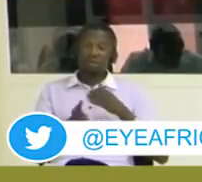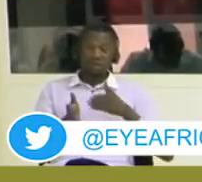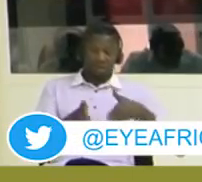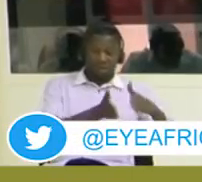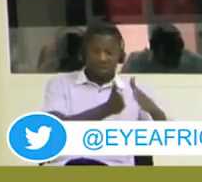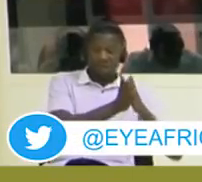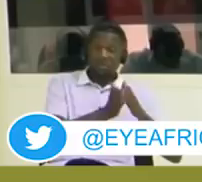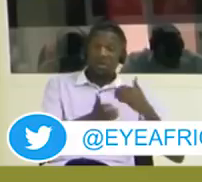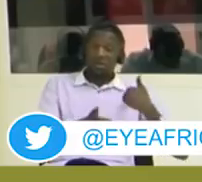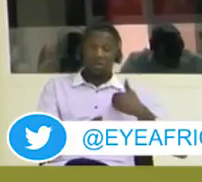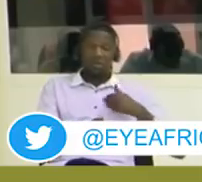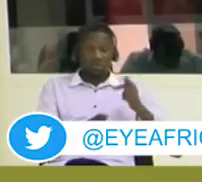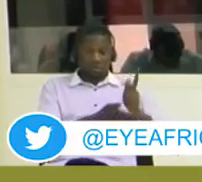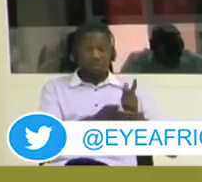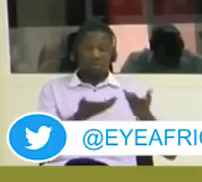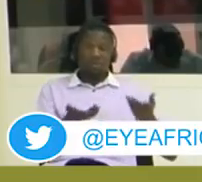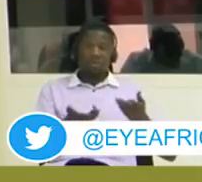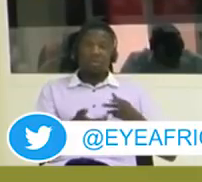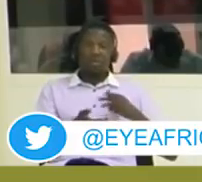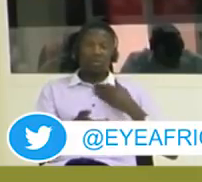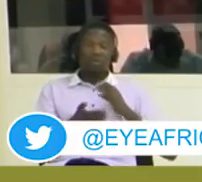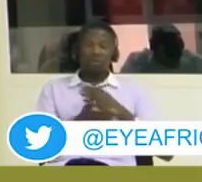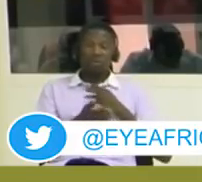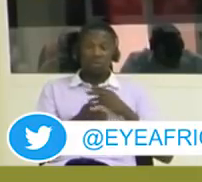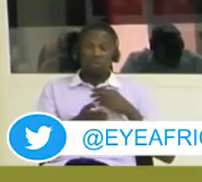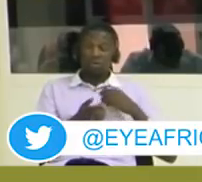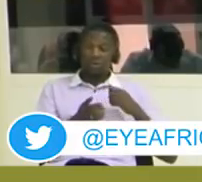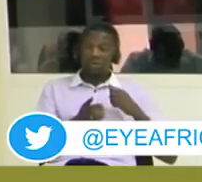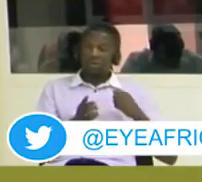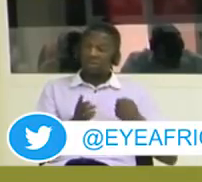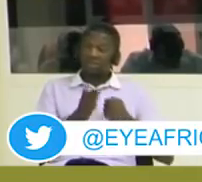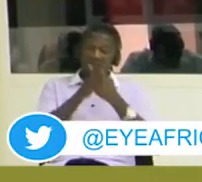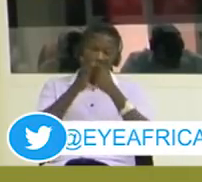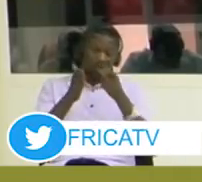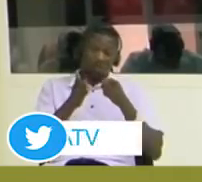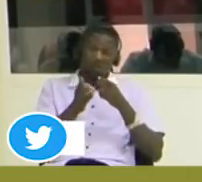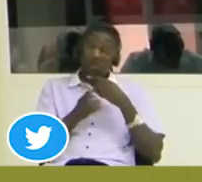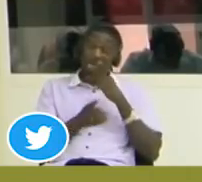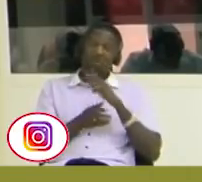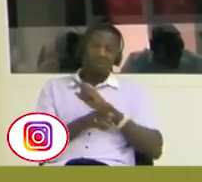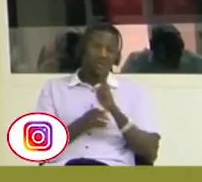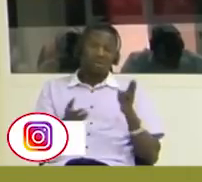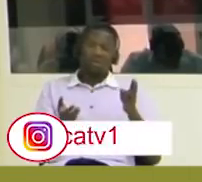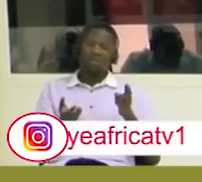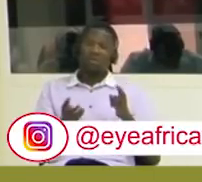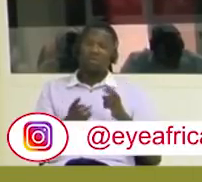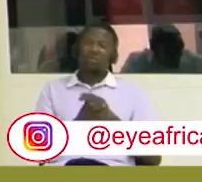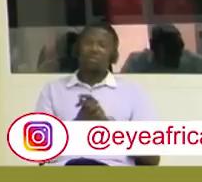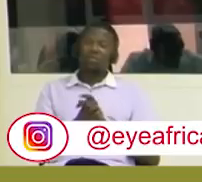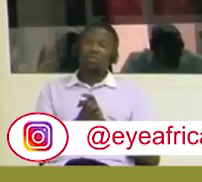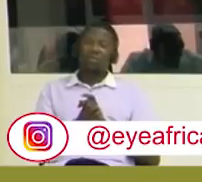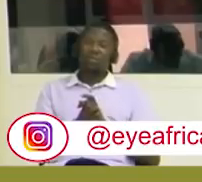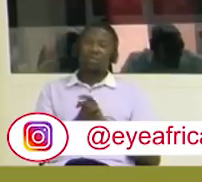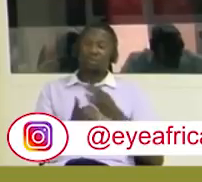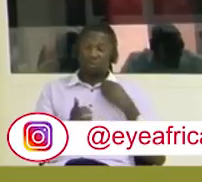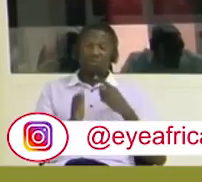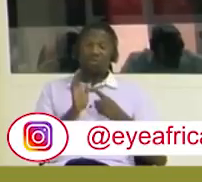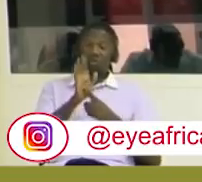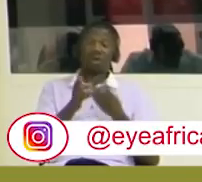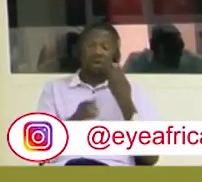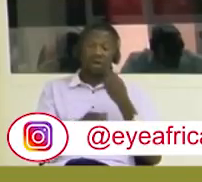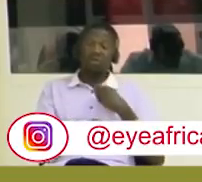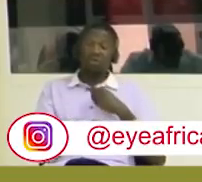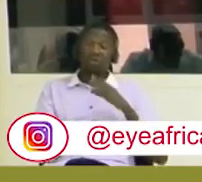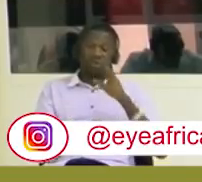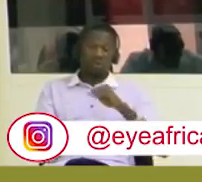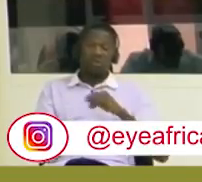your line would not definitely be the best barometer to test how you would deal with people. Perhaps the victims